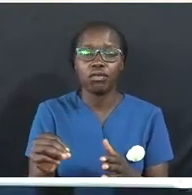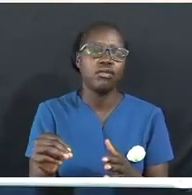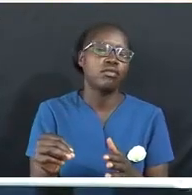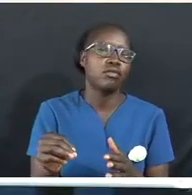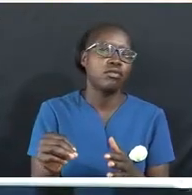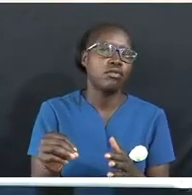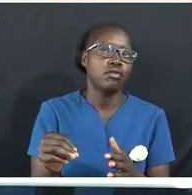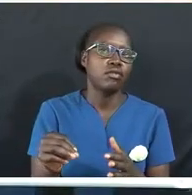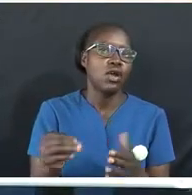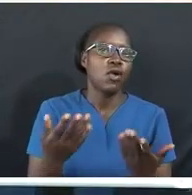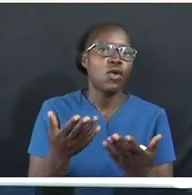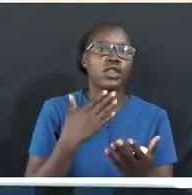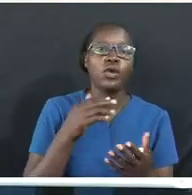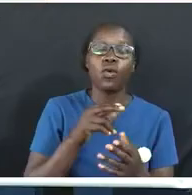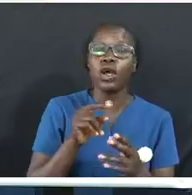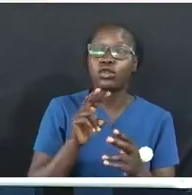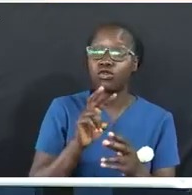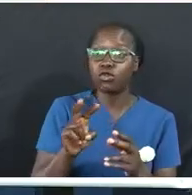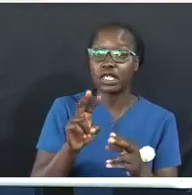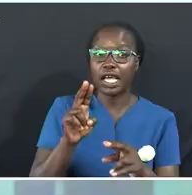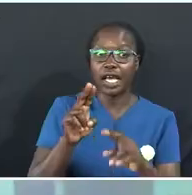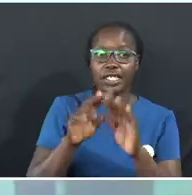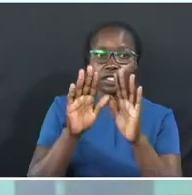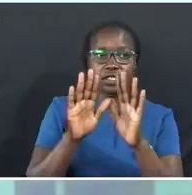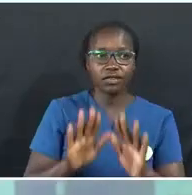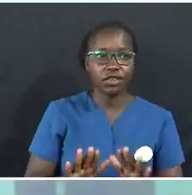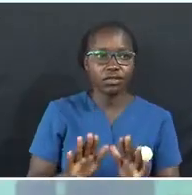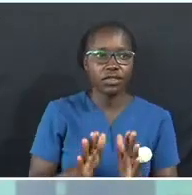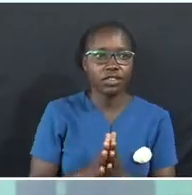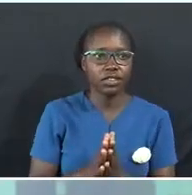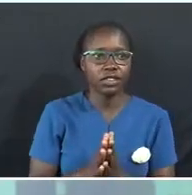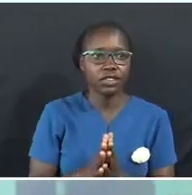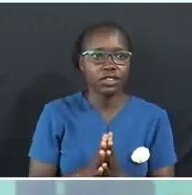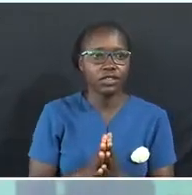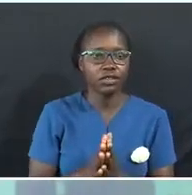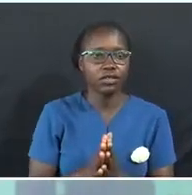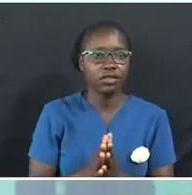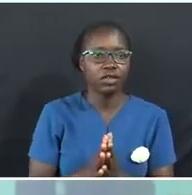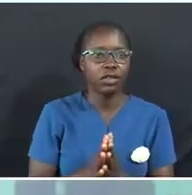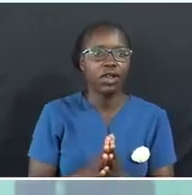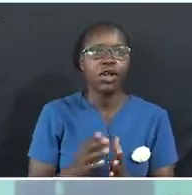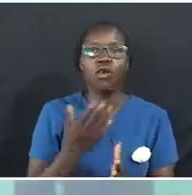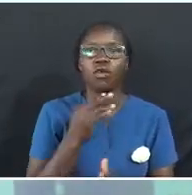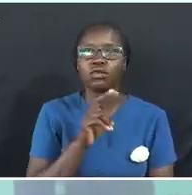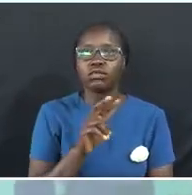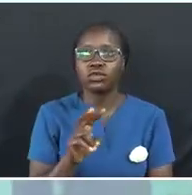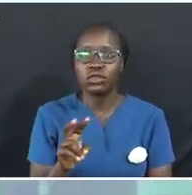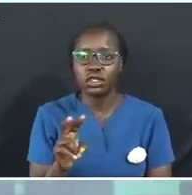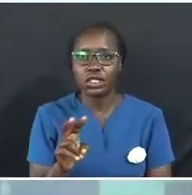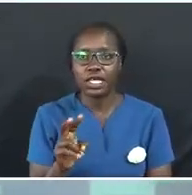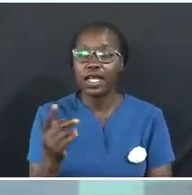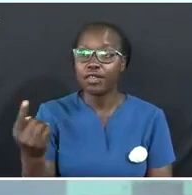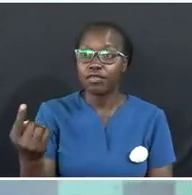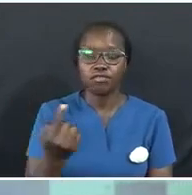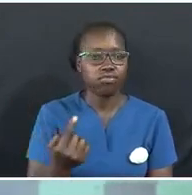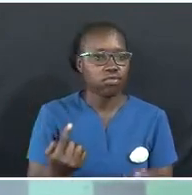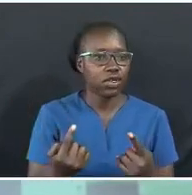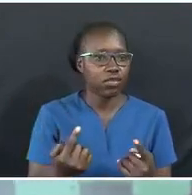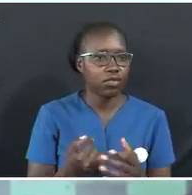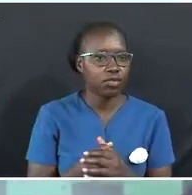What they want to see is that they want to see the soil, not the grass, the soil. They want to see things turned upside down.